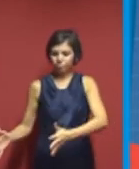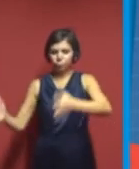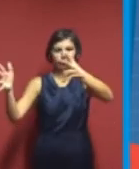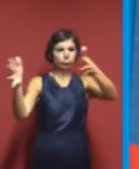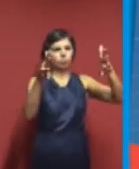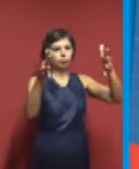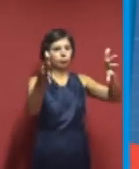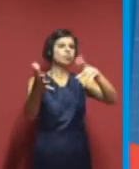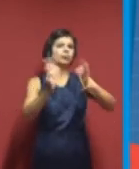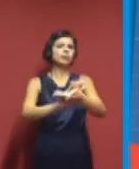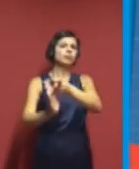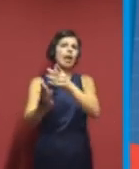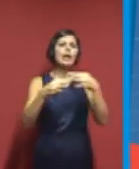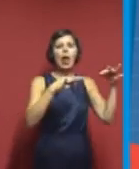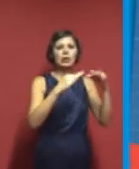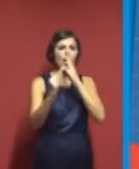Jugad game controller.